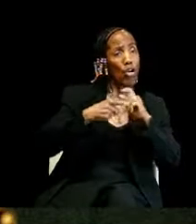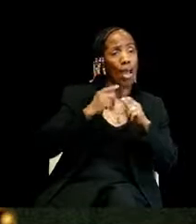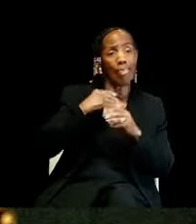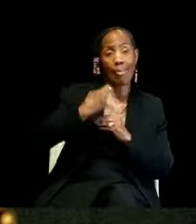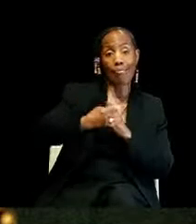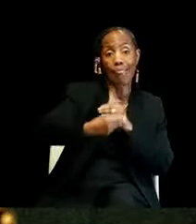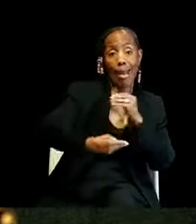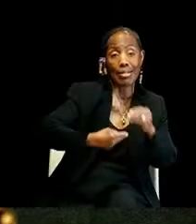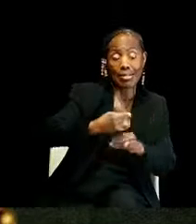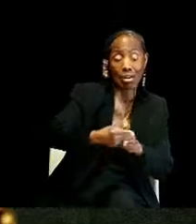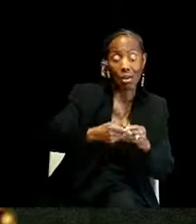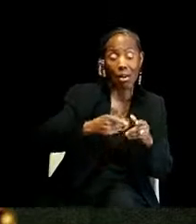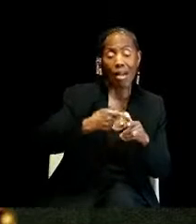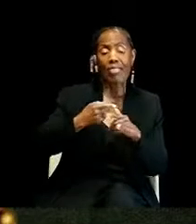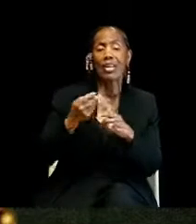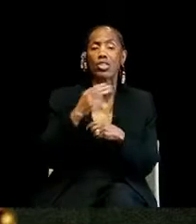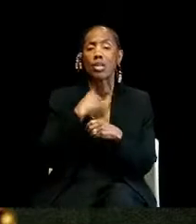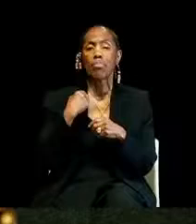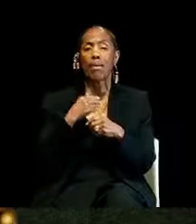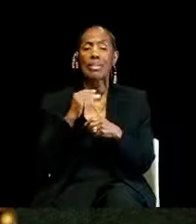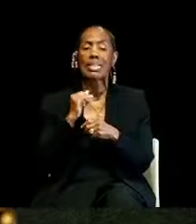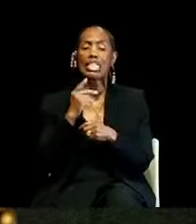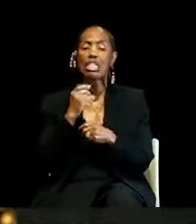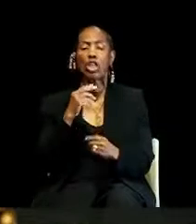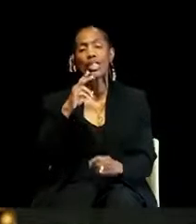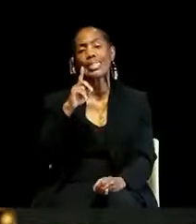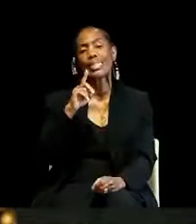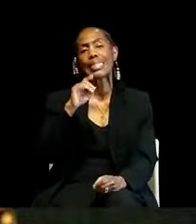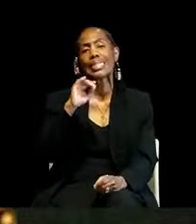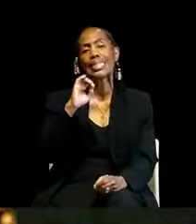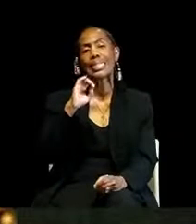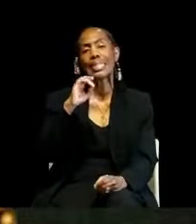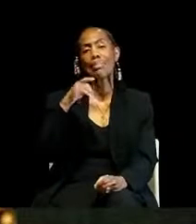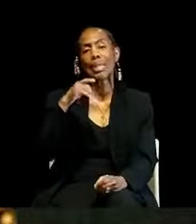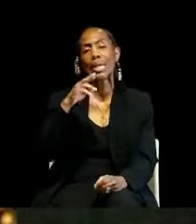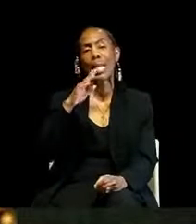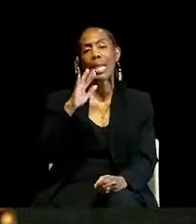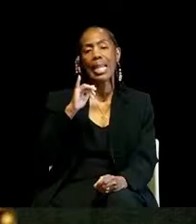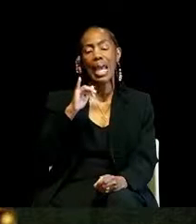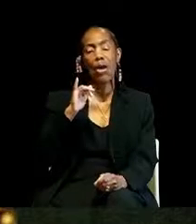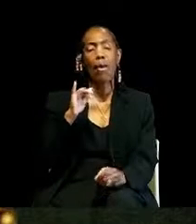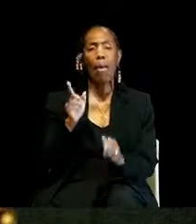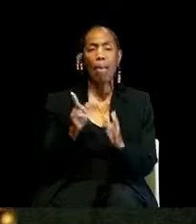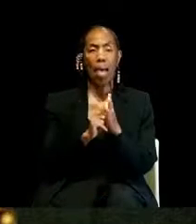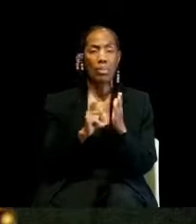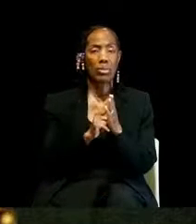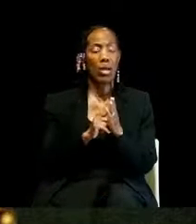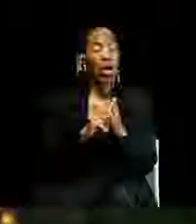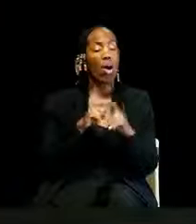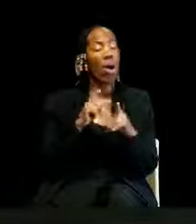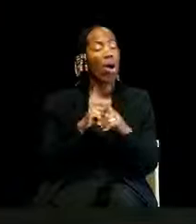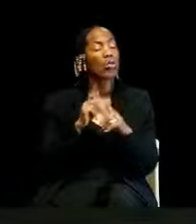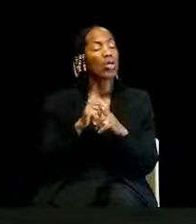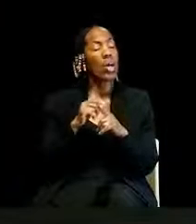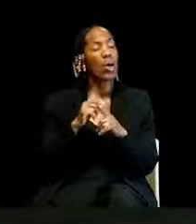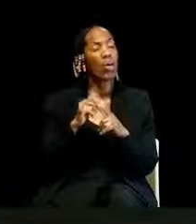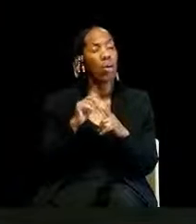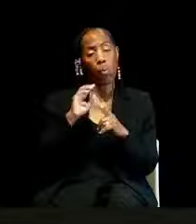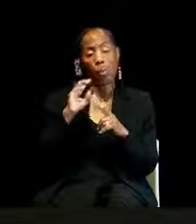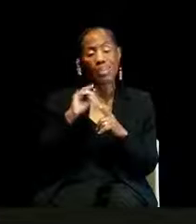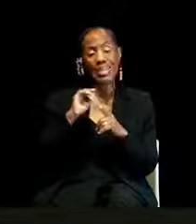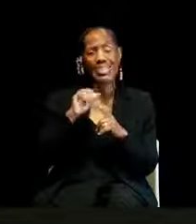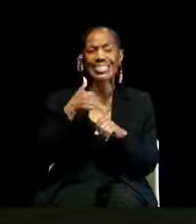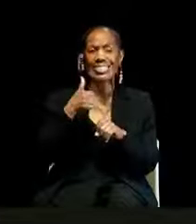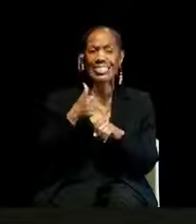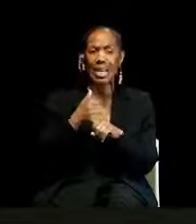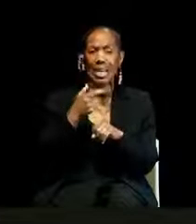Reader, and a collective member of the interdisciplinary publishing initiative Press Press. She was Washington Project for the Arts Summer Artist and Organizer